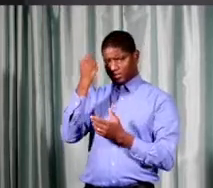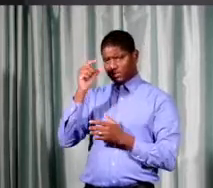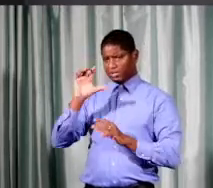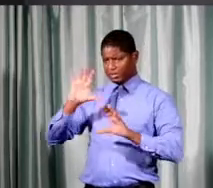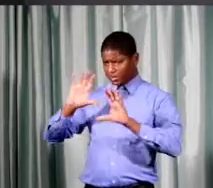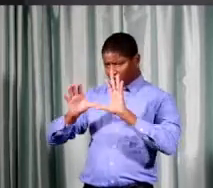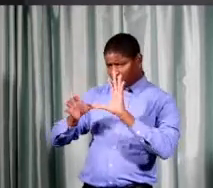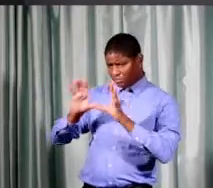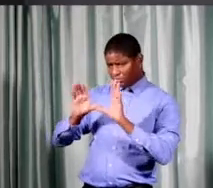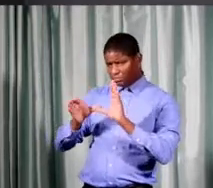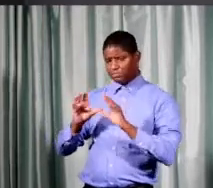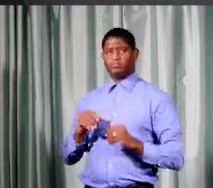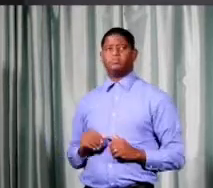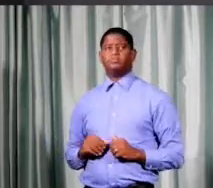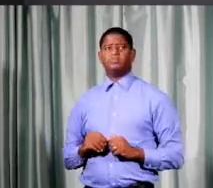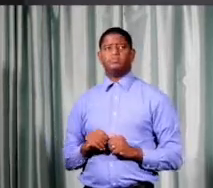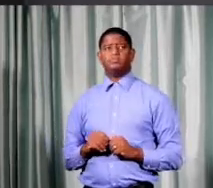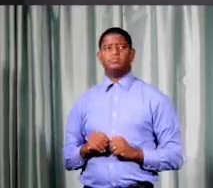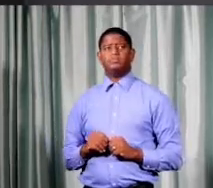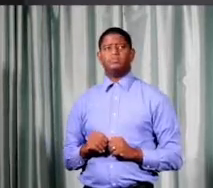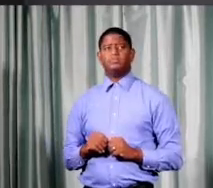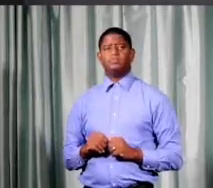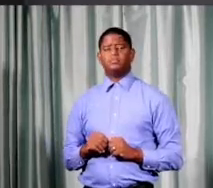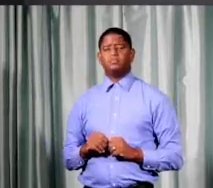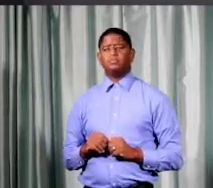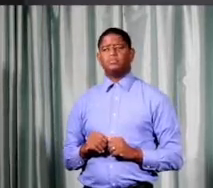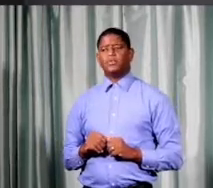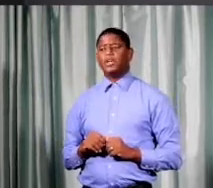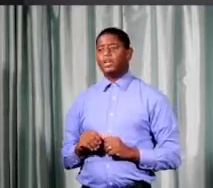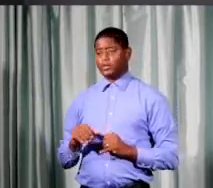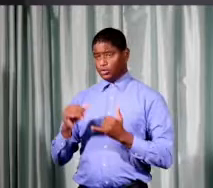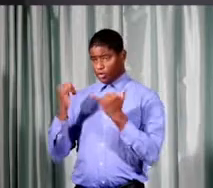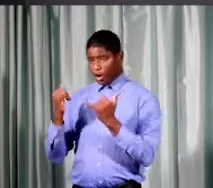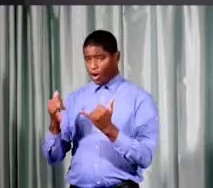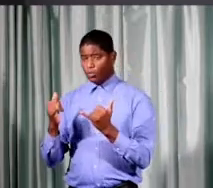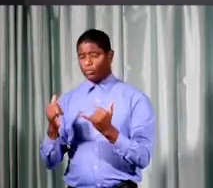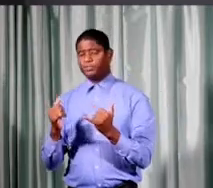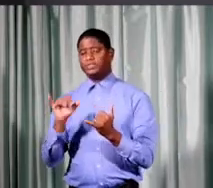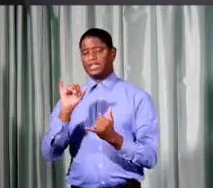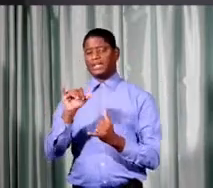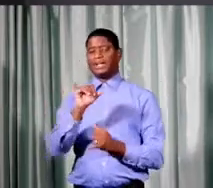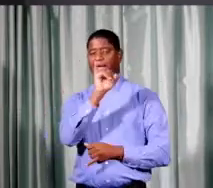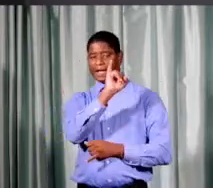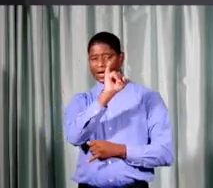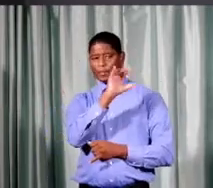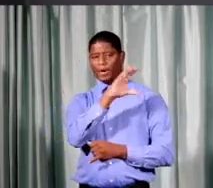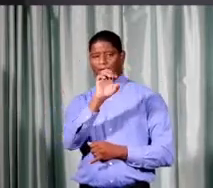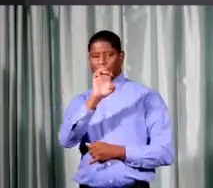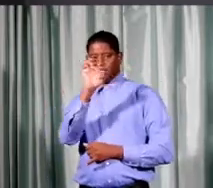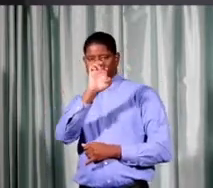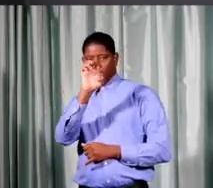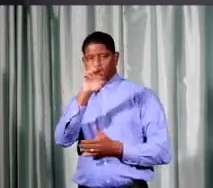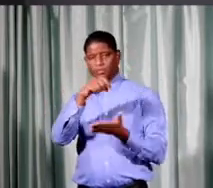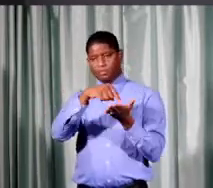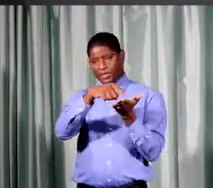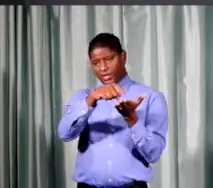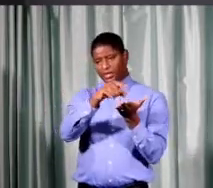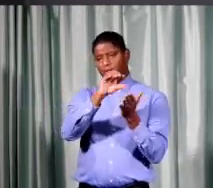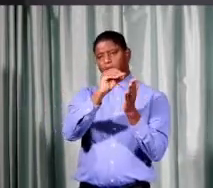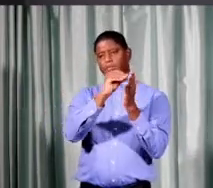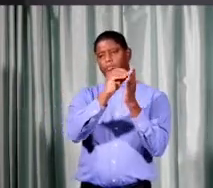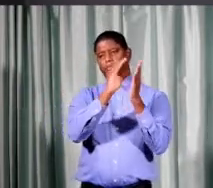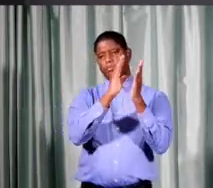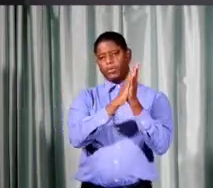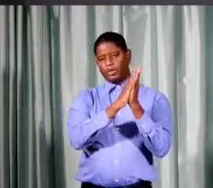income, just for your information, because there were certain things that were hidden on the balance